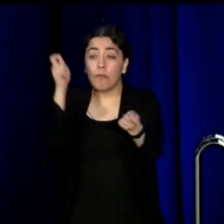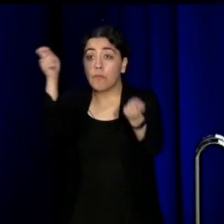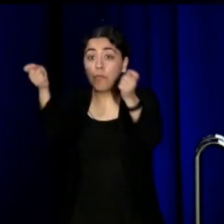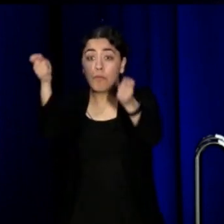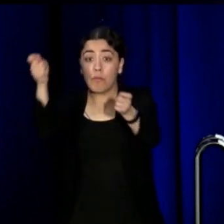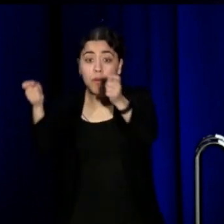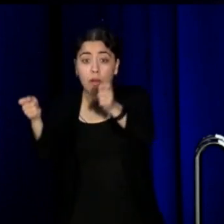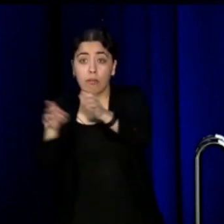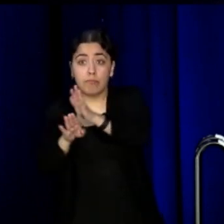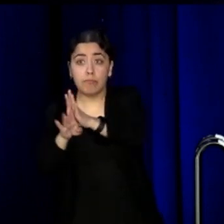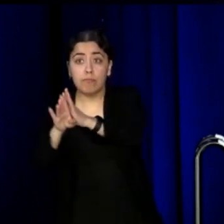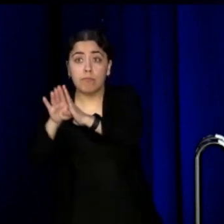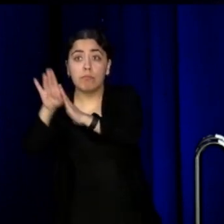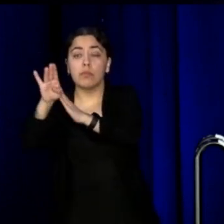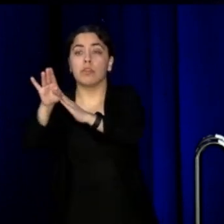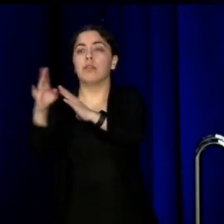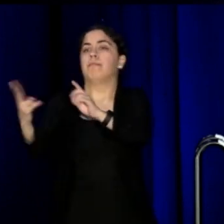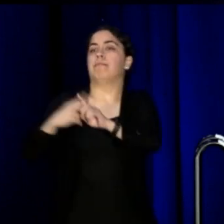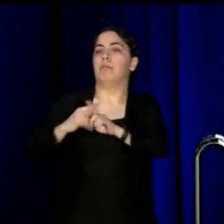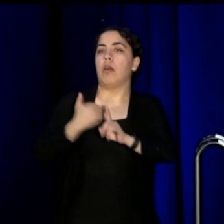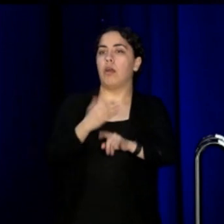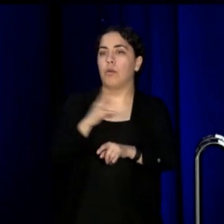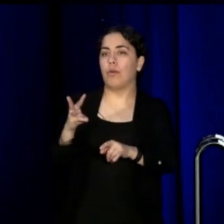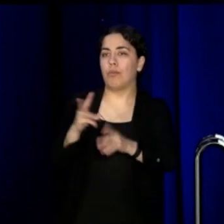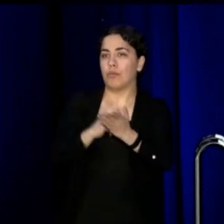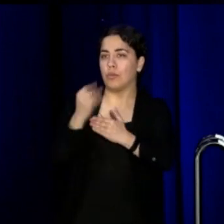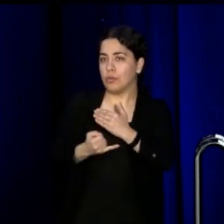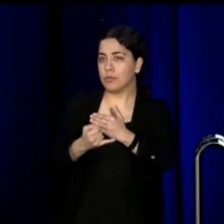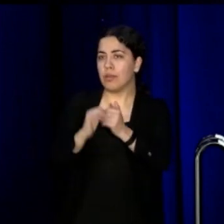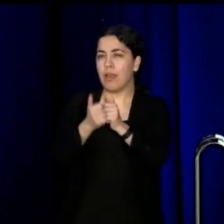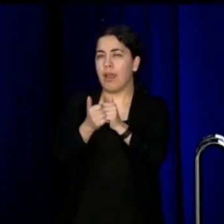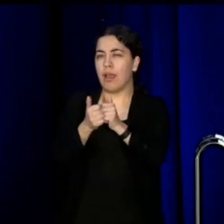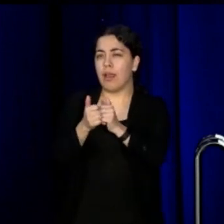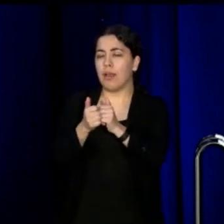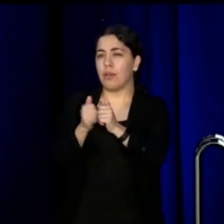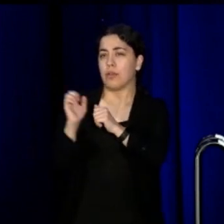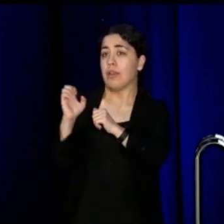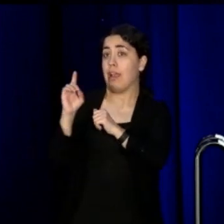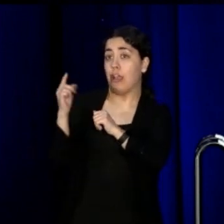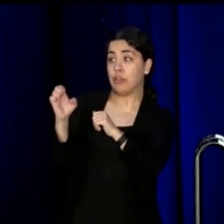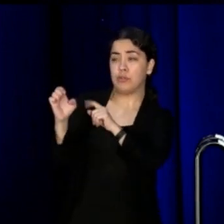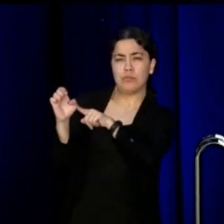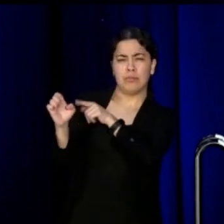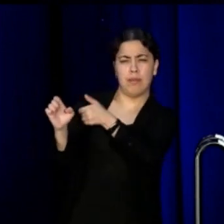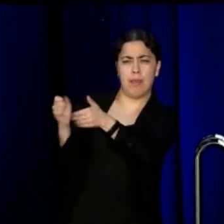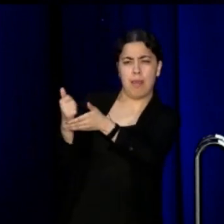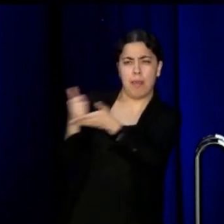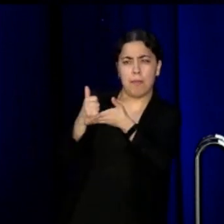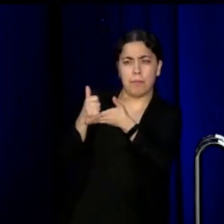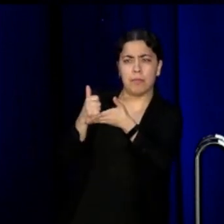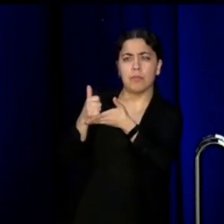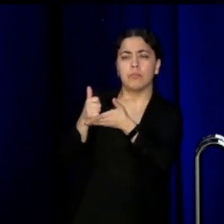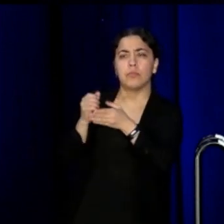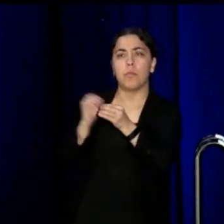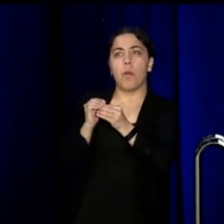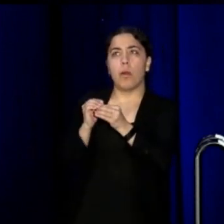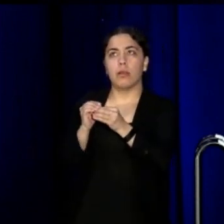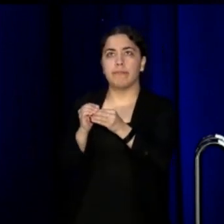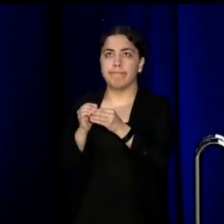for our web projects, how it can help us to make our web projects more